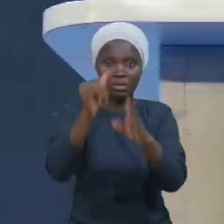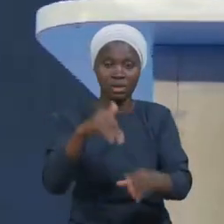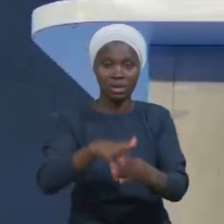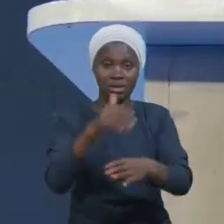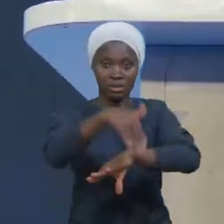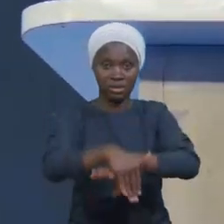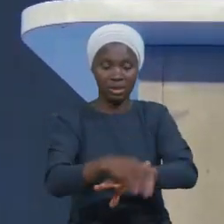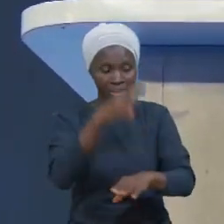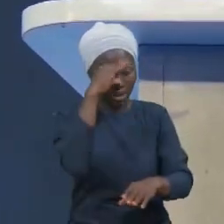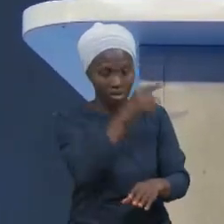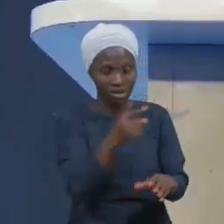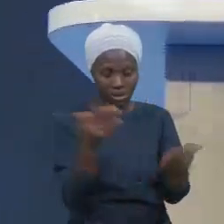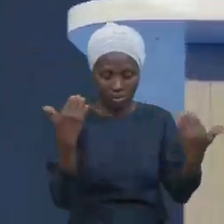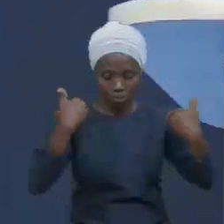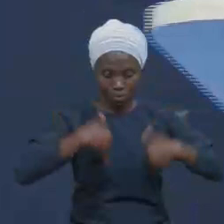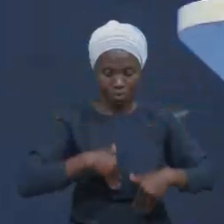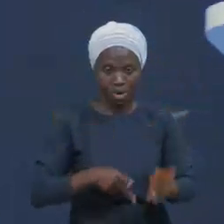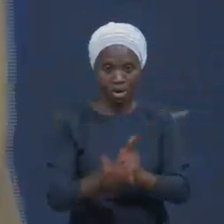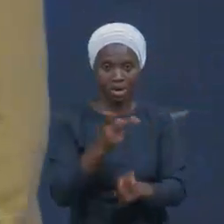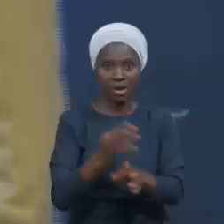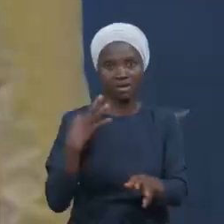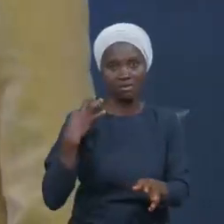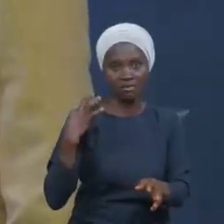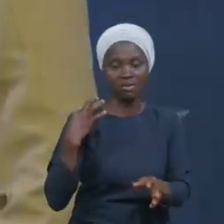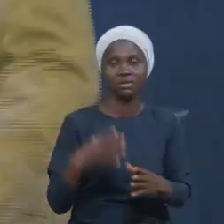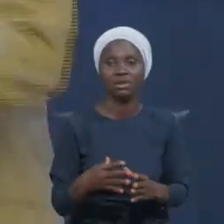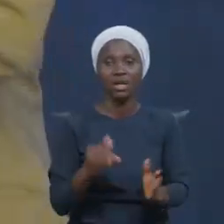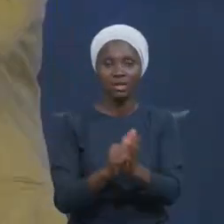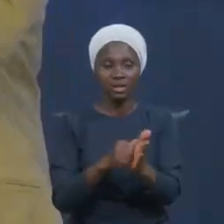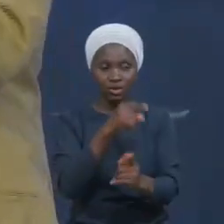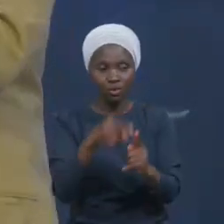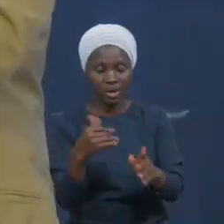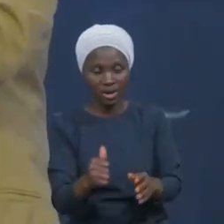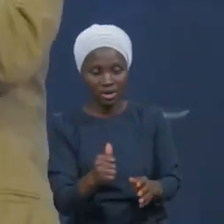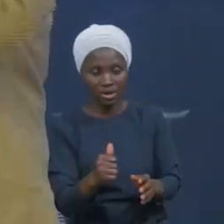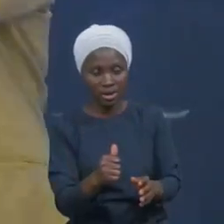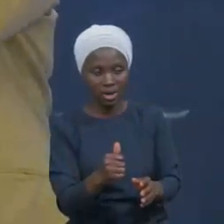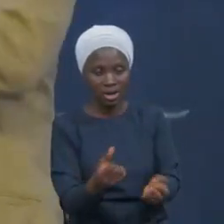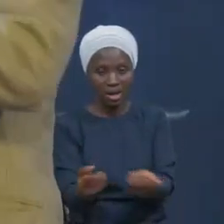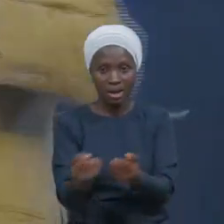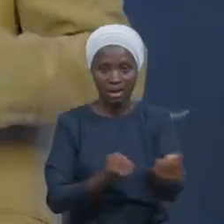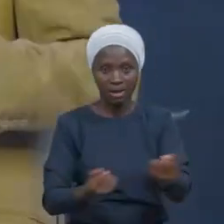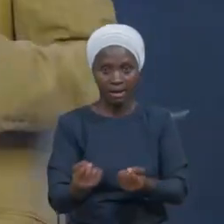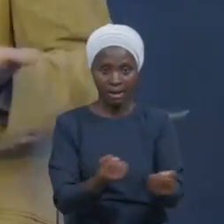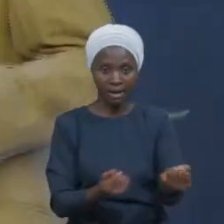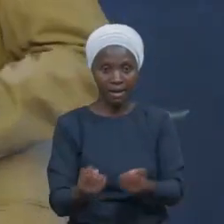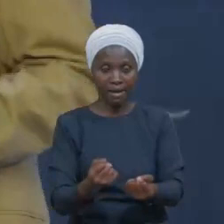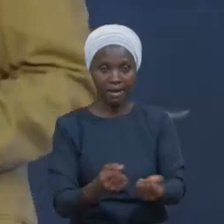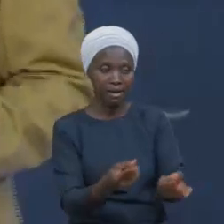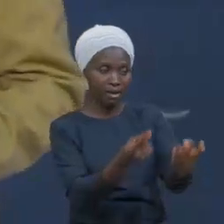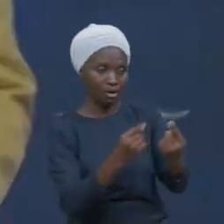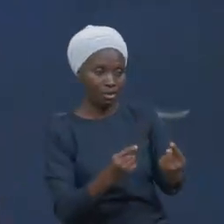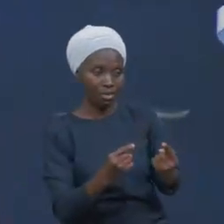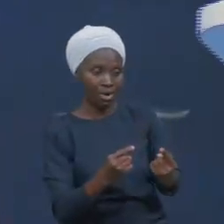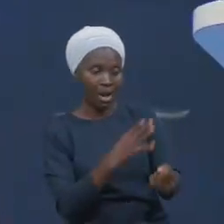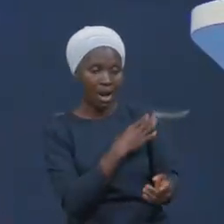dress overall, that when a car is coming and that car shines the light on the